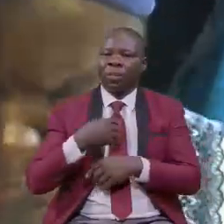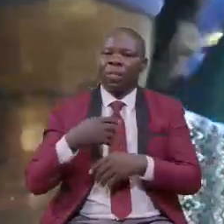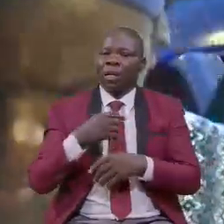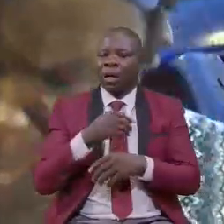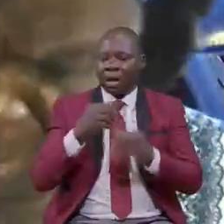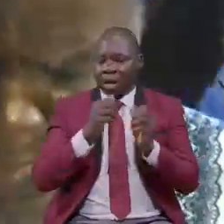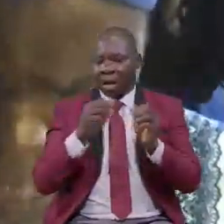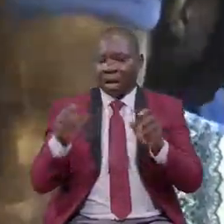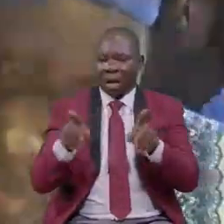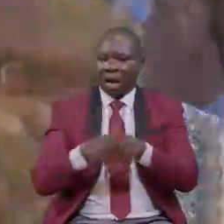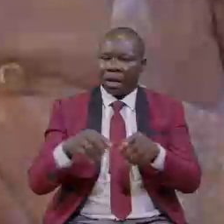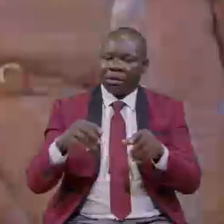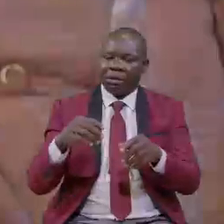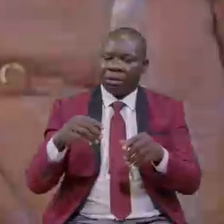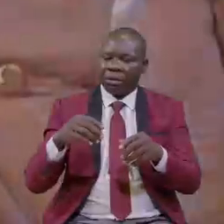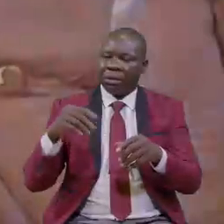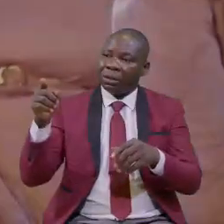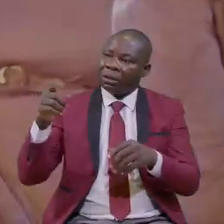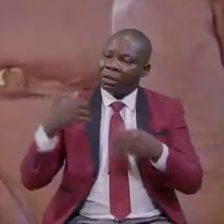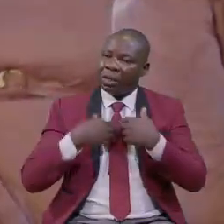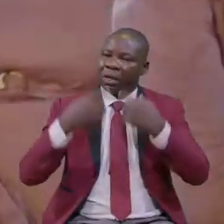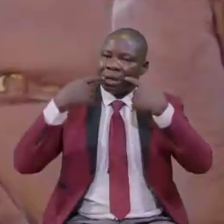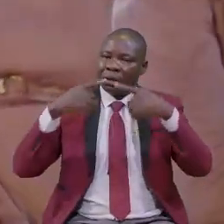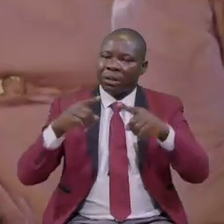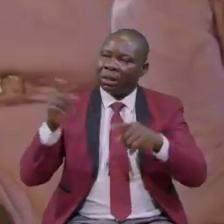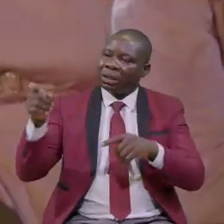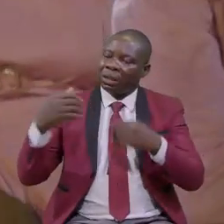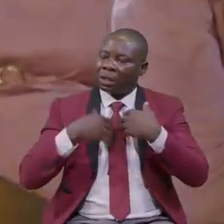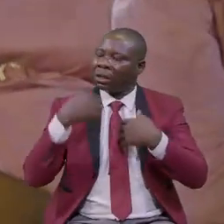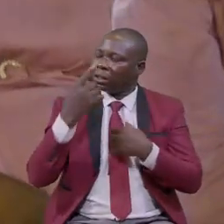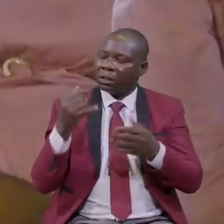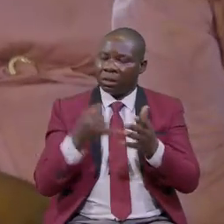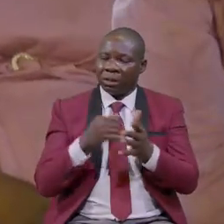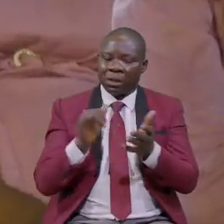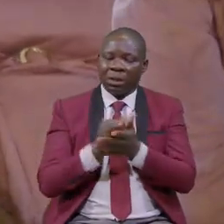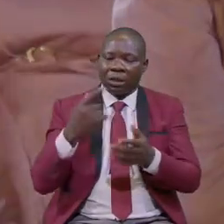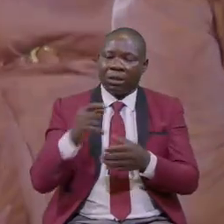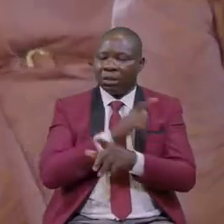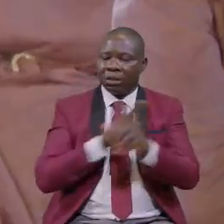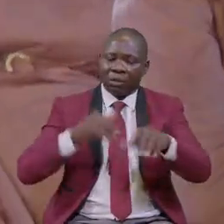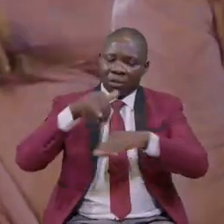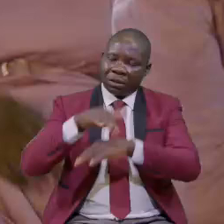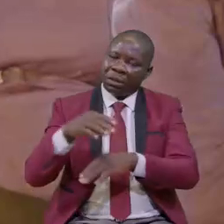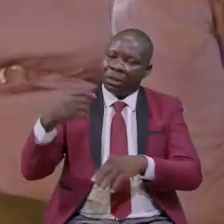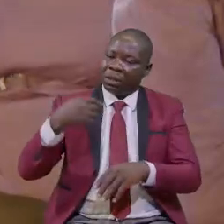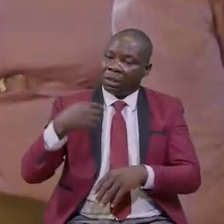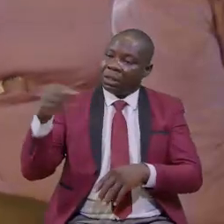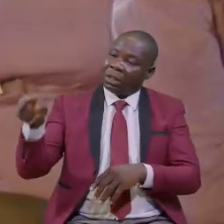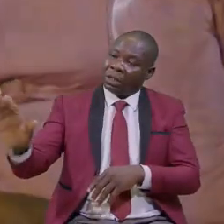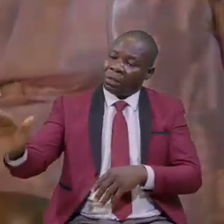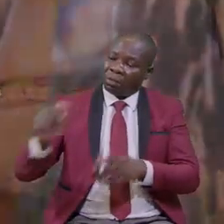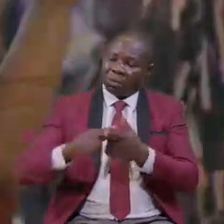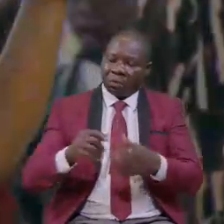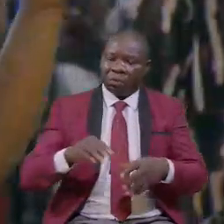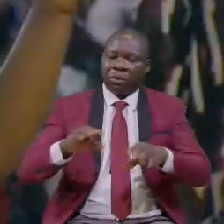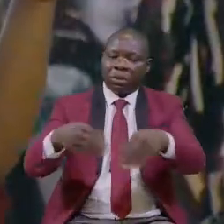according to this declaration. He had said it, that the Lord sent him to deliver it to you.